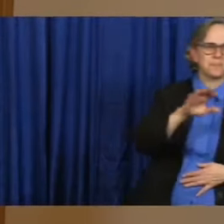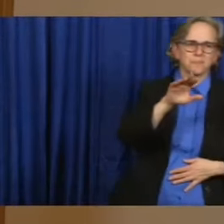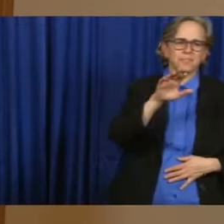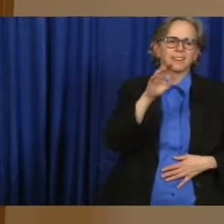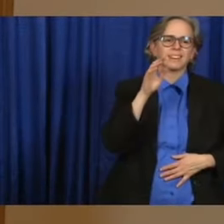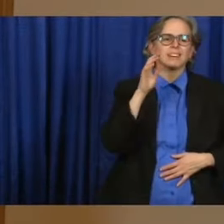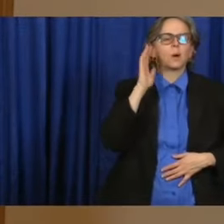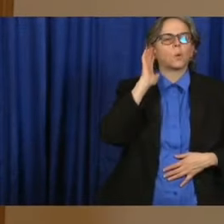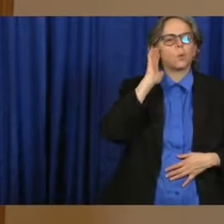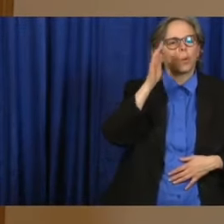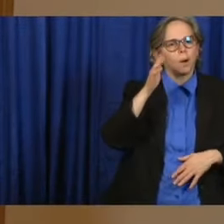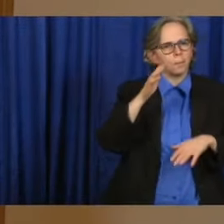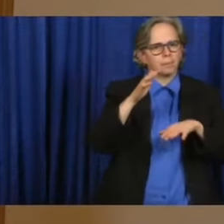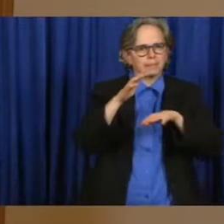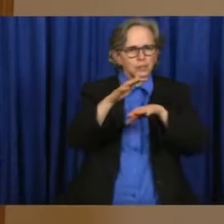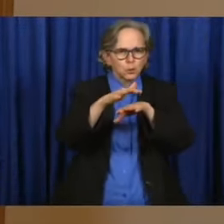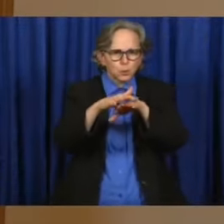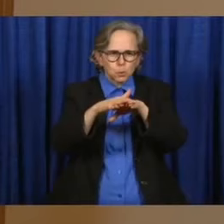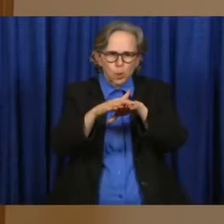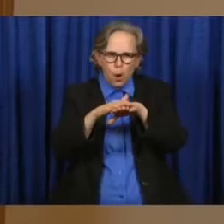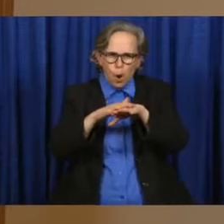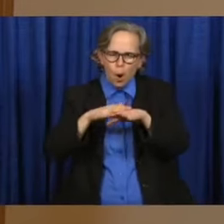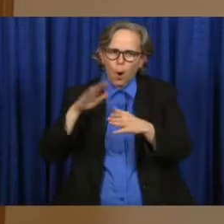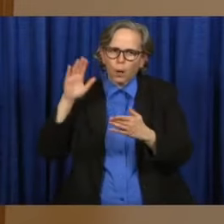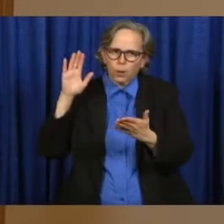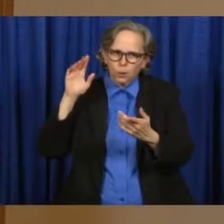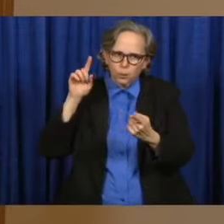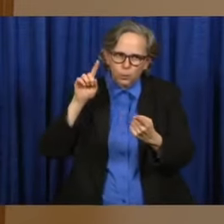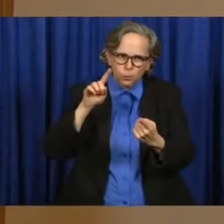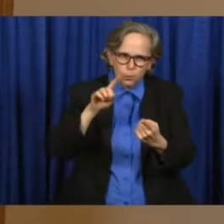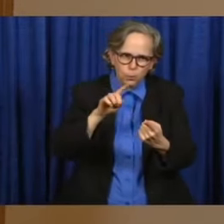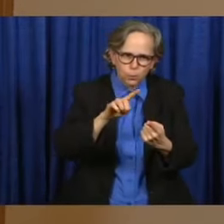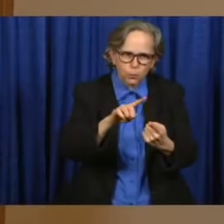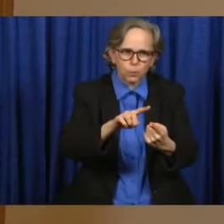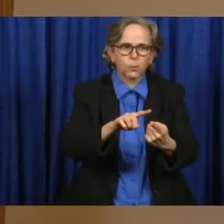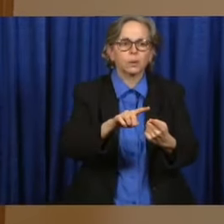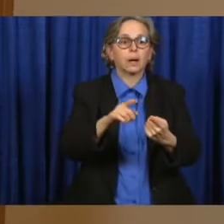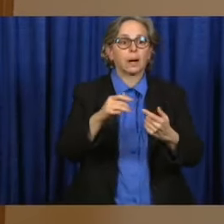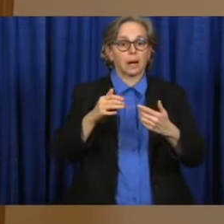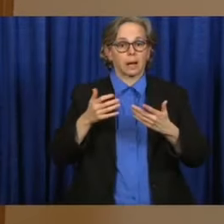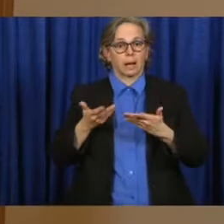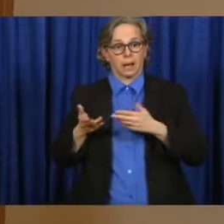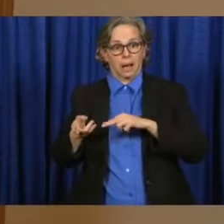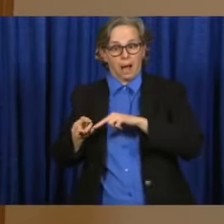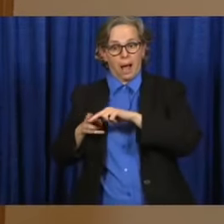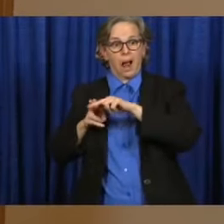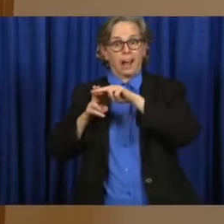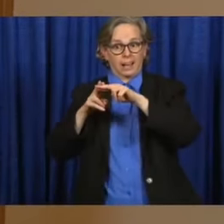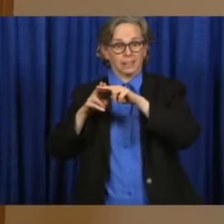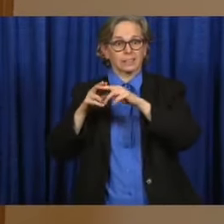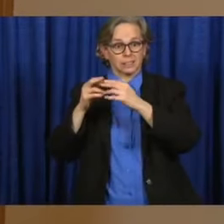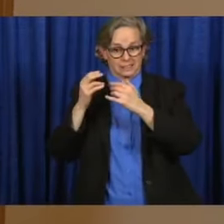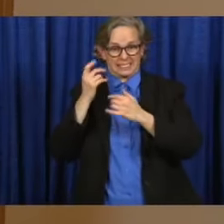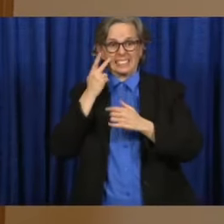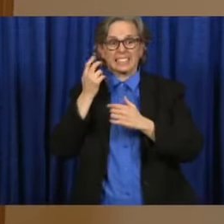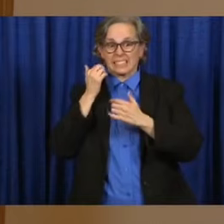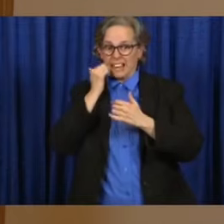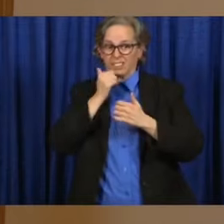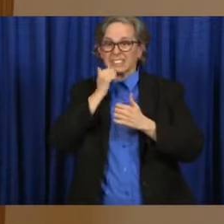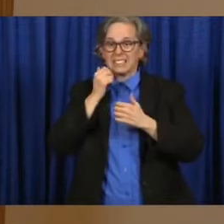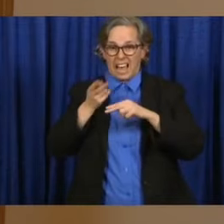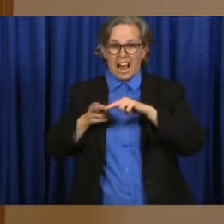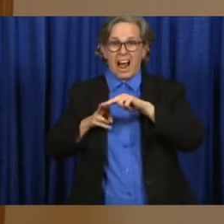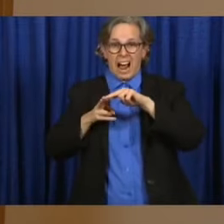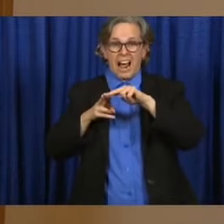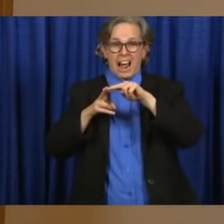should expect that these cases go up a little bit each day as you're seeing the deaths go up each day. And